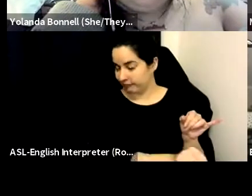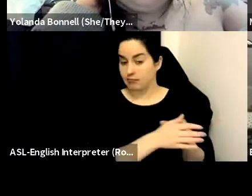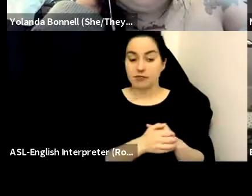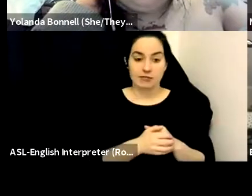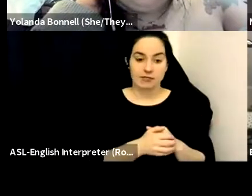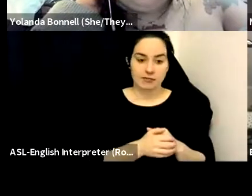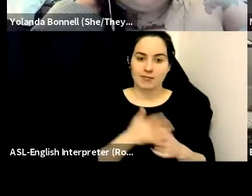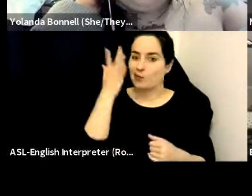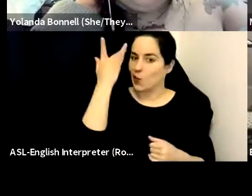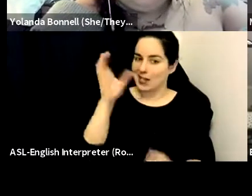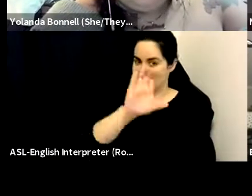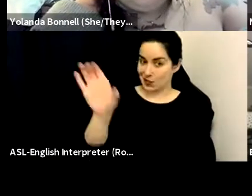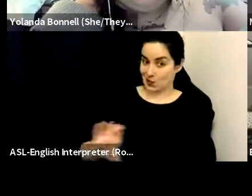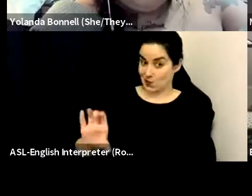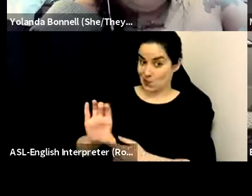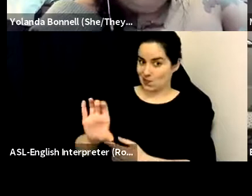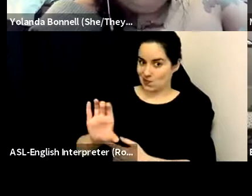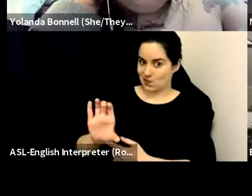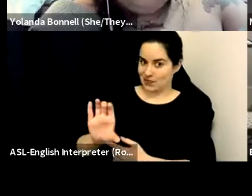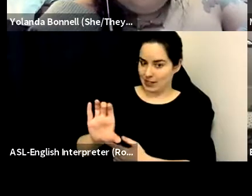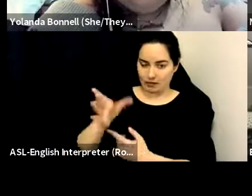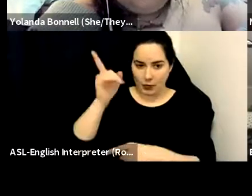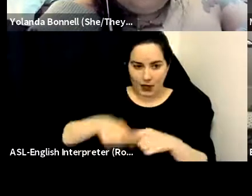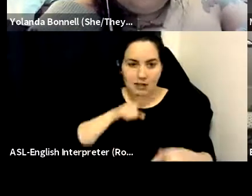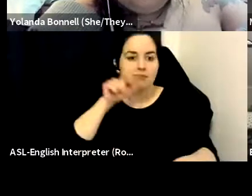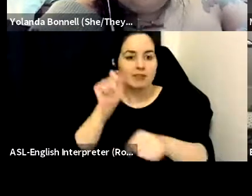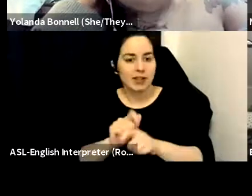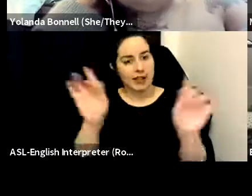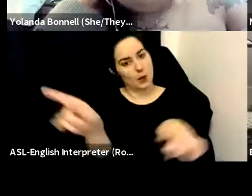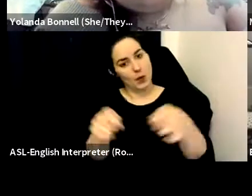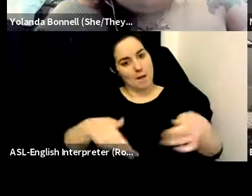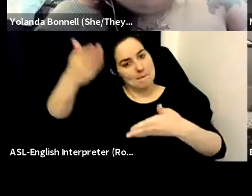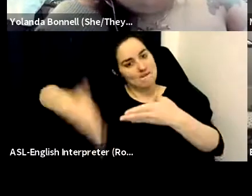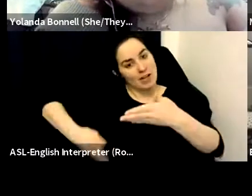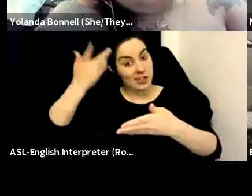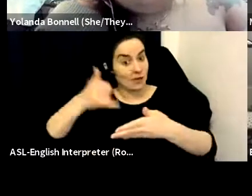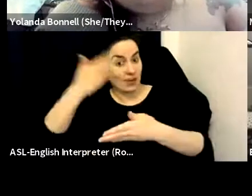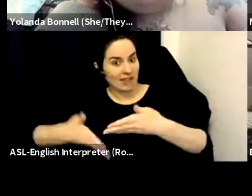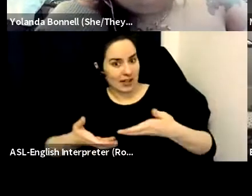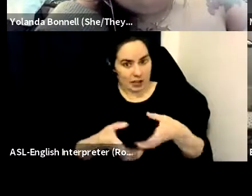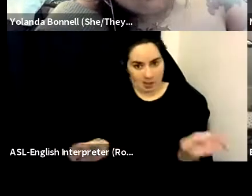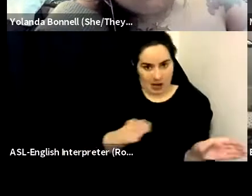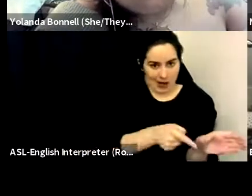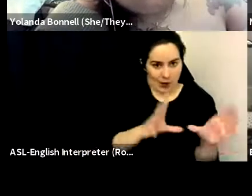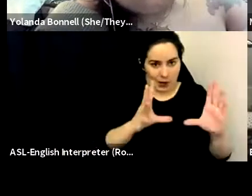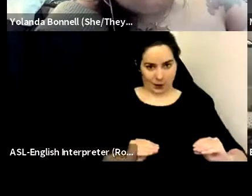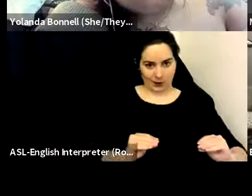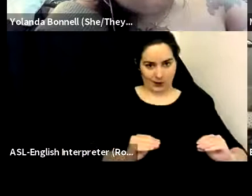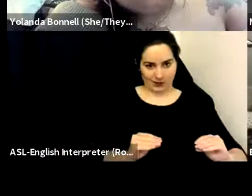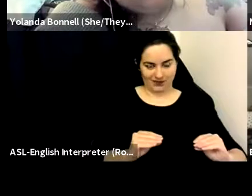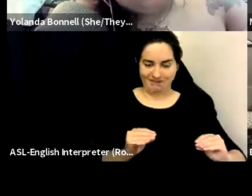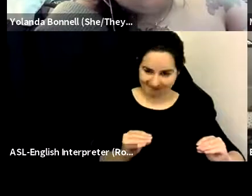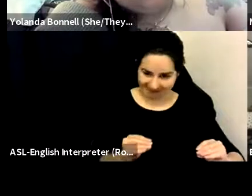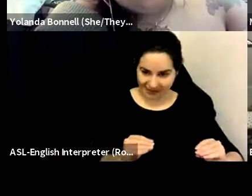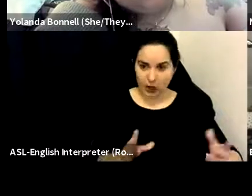of how Zoom works, we're not actually gonna like end this meeting, because if we end it, the breakout room will end. So we invite you to